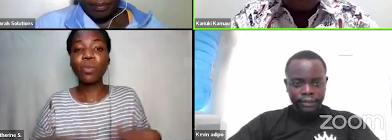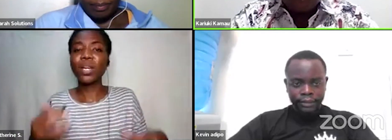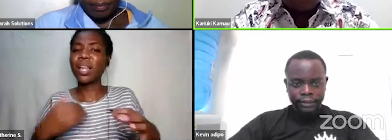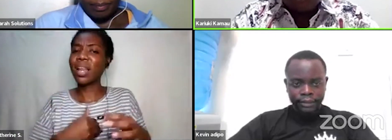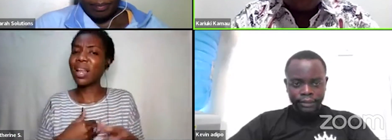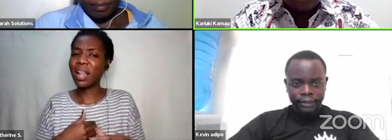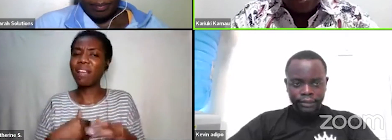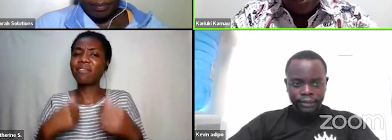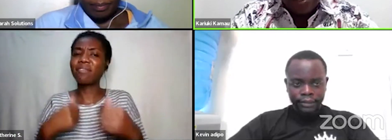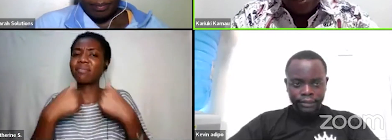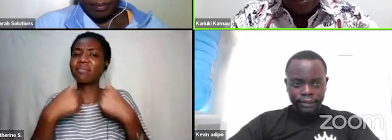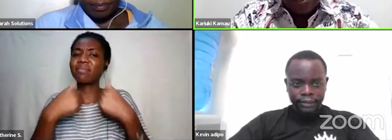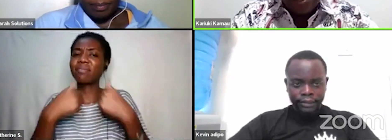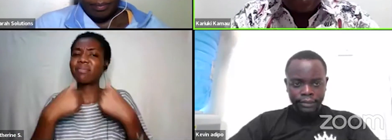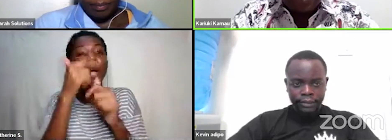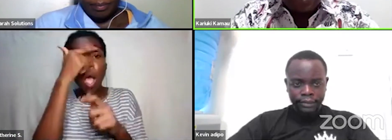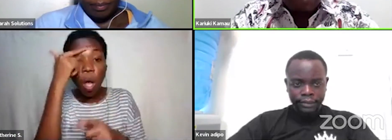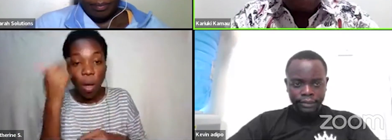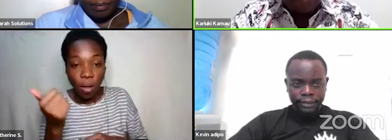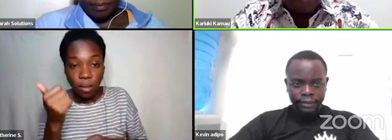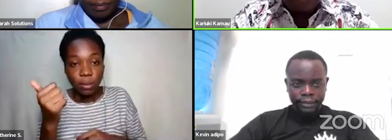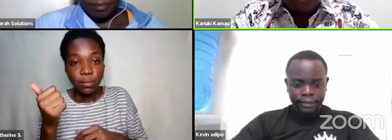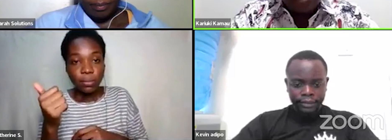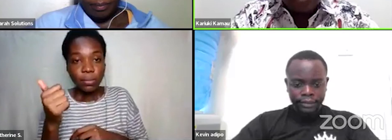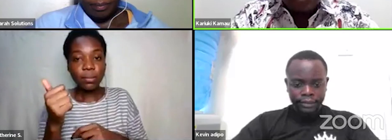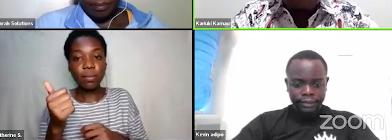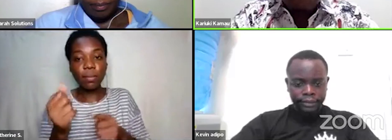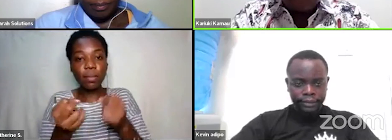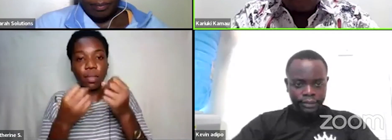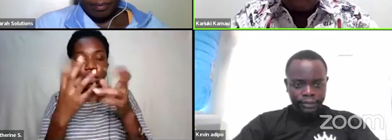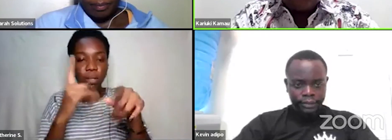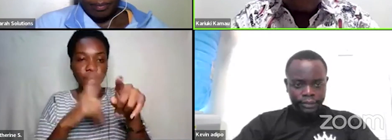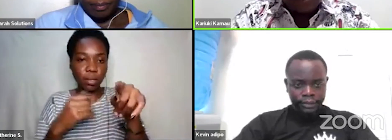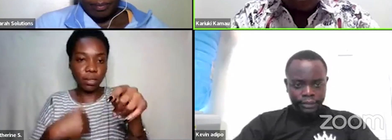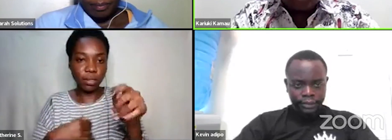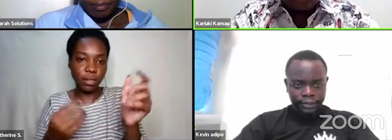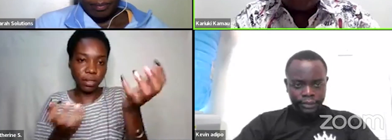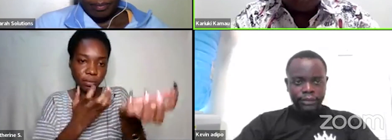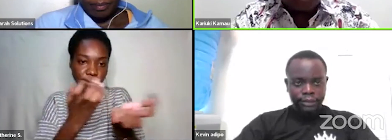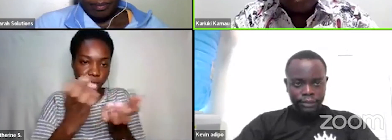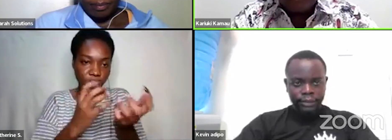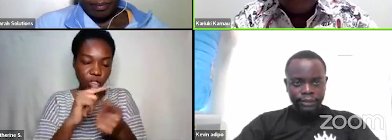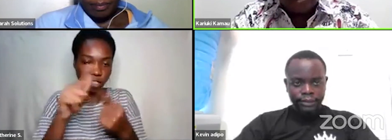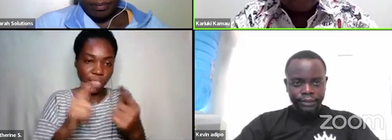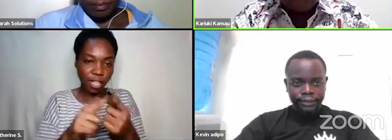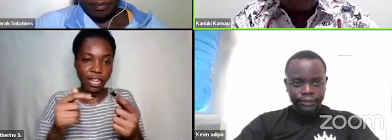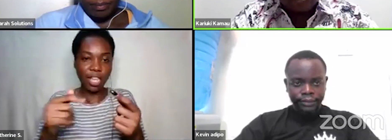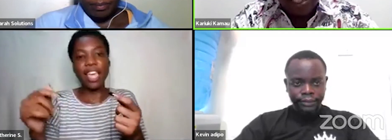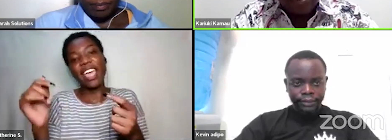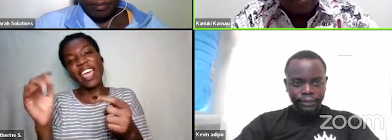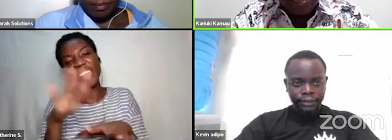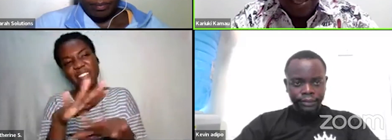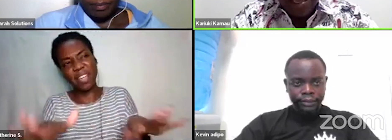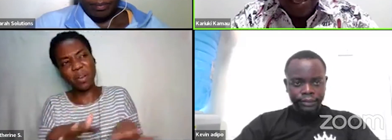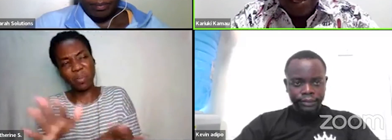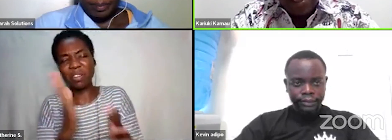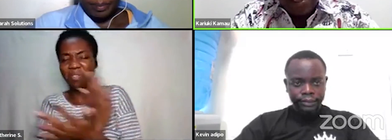are going through, because I started my business when the environment was not that friendly for